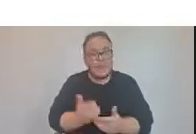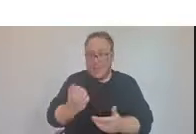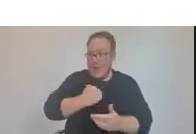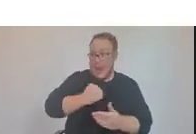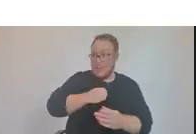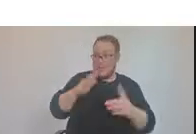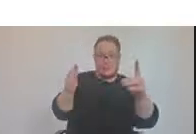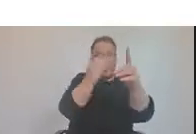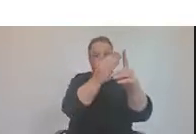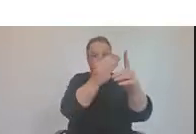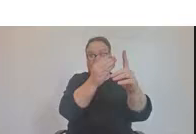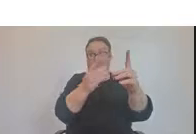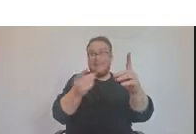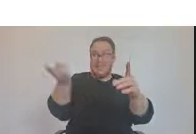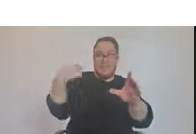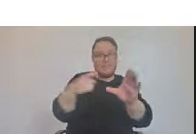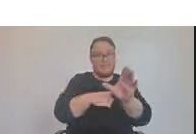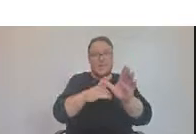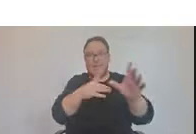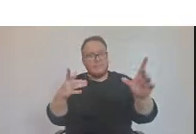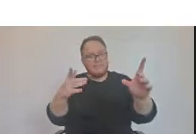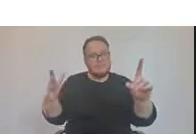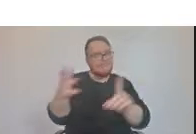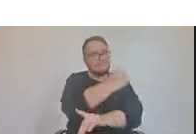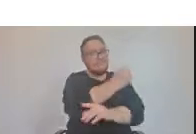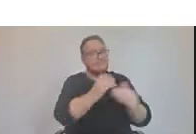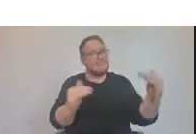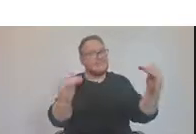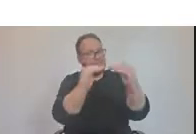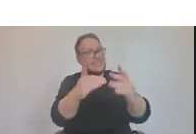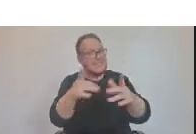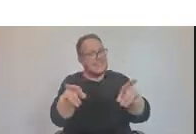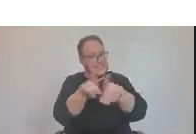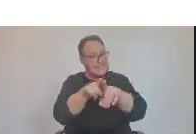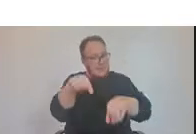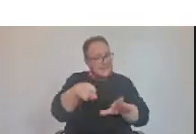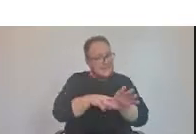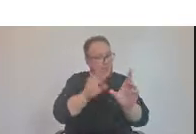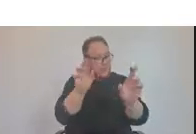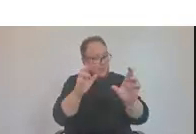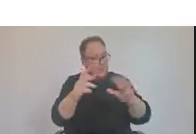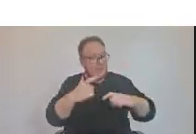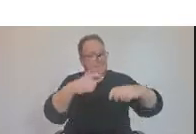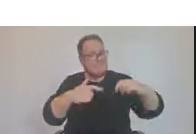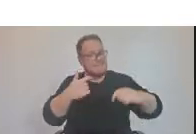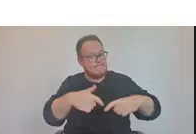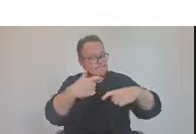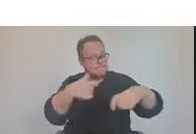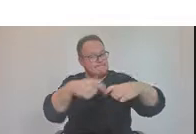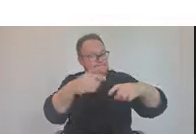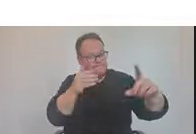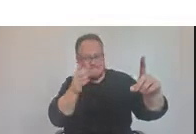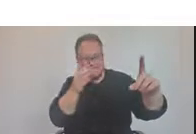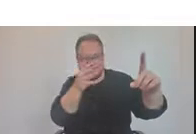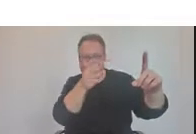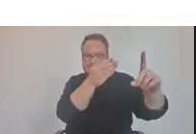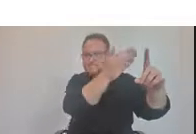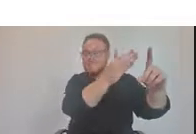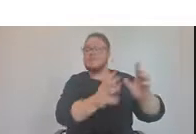target last year, and we're very much on track to meet our target again for this year. Another area that served us really, really well